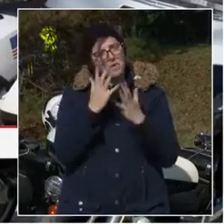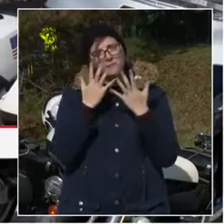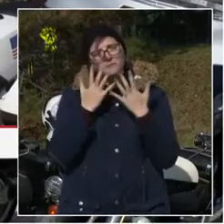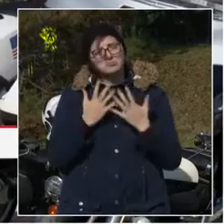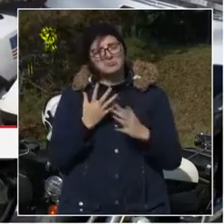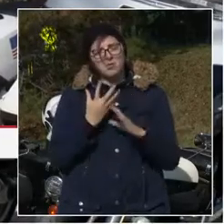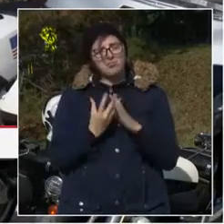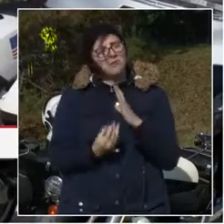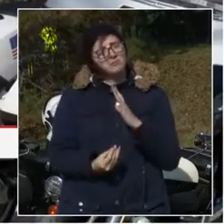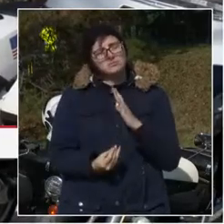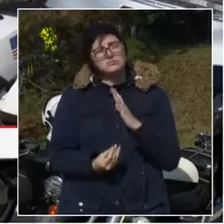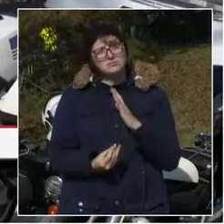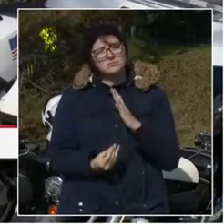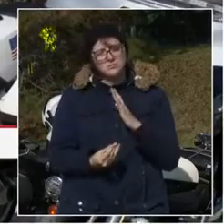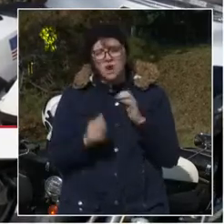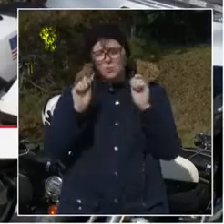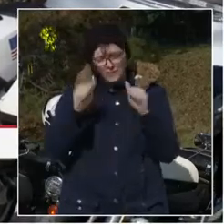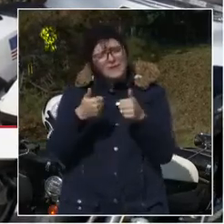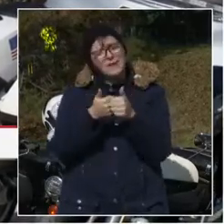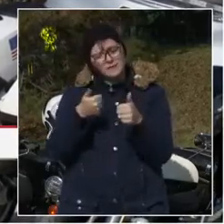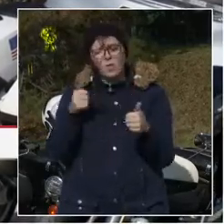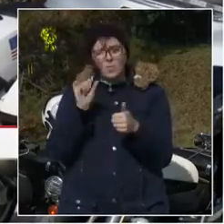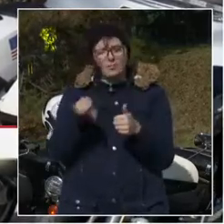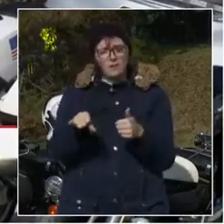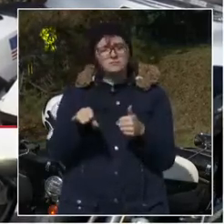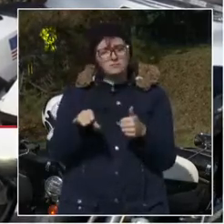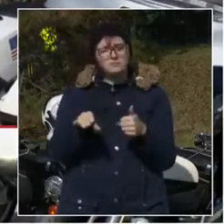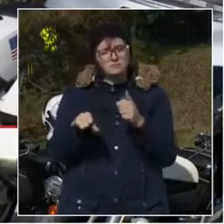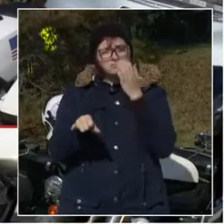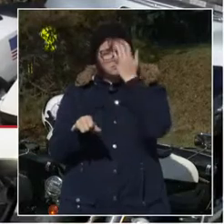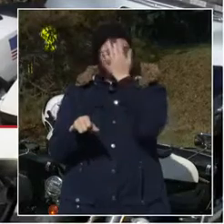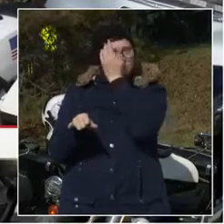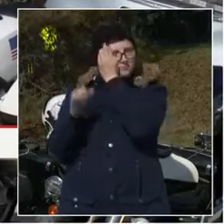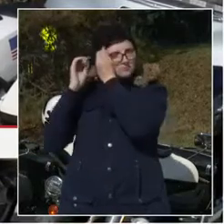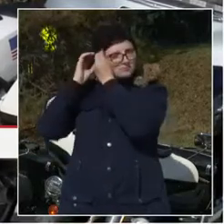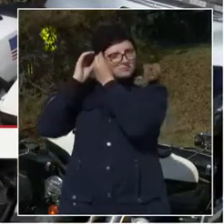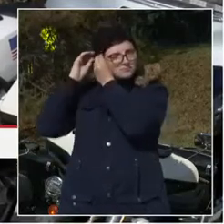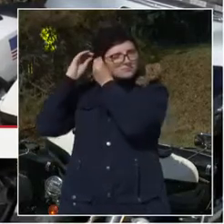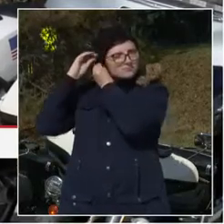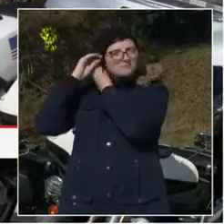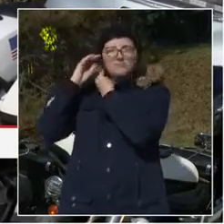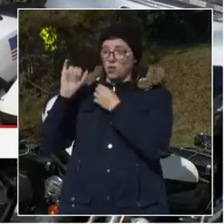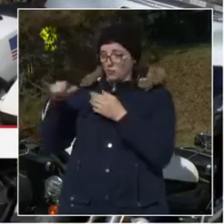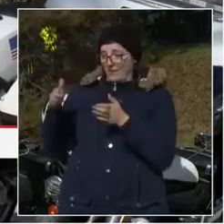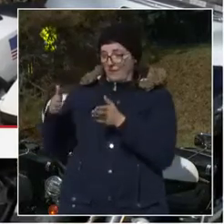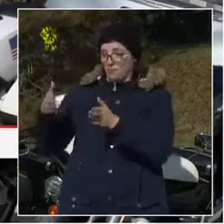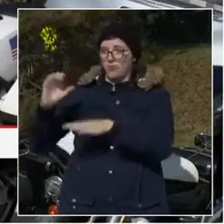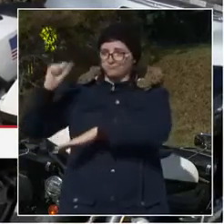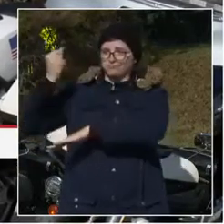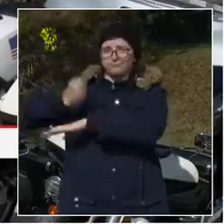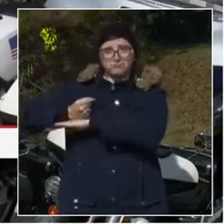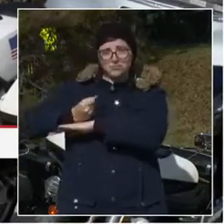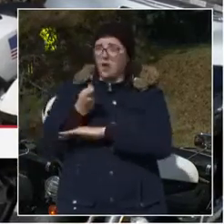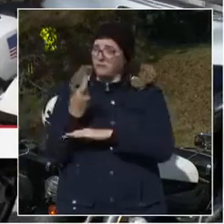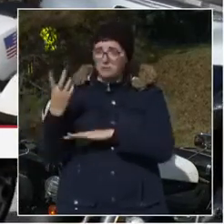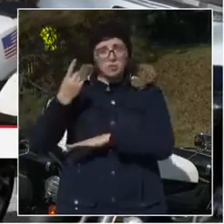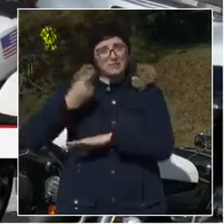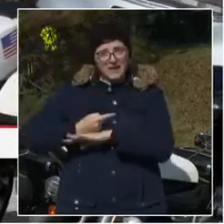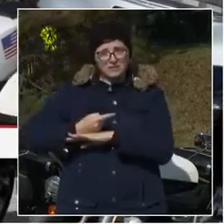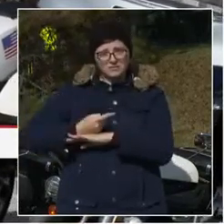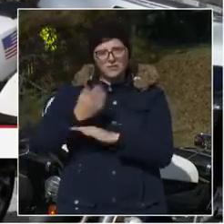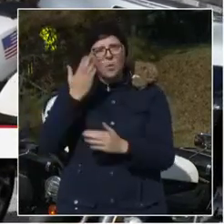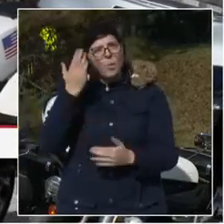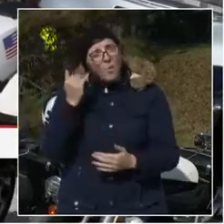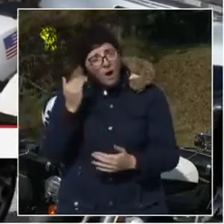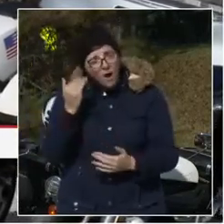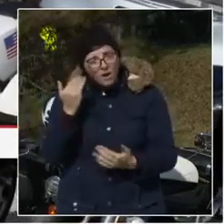is so avoidable. We then closed down that road for several days because